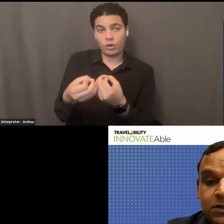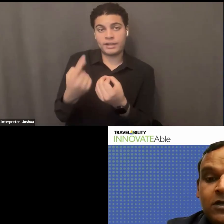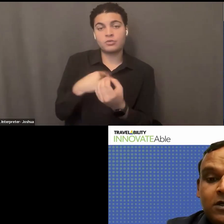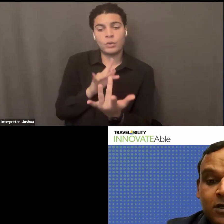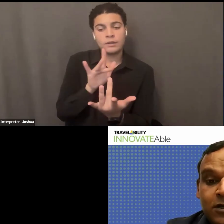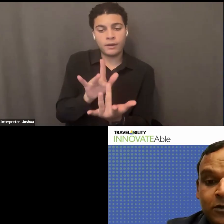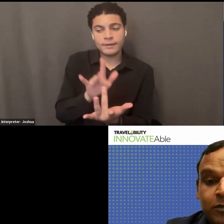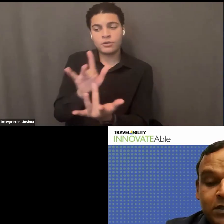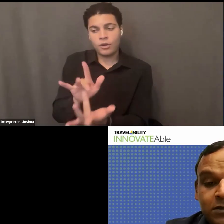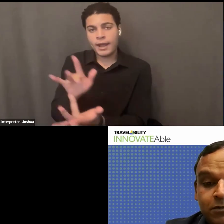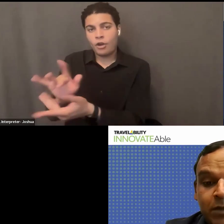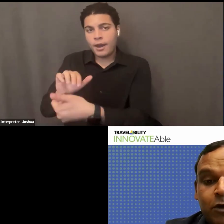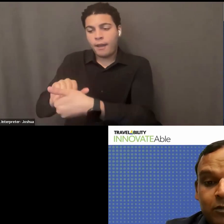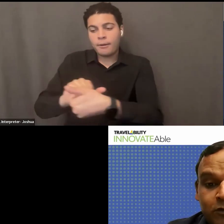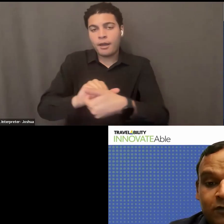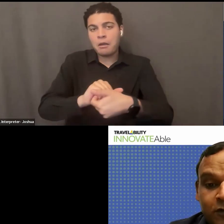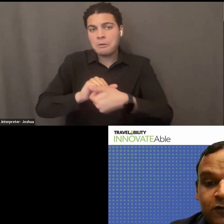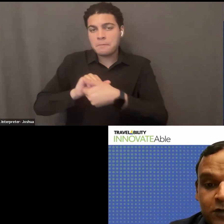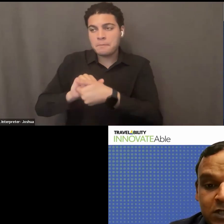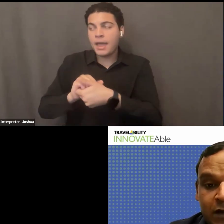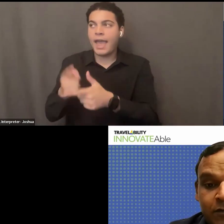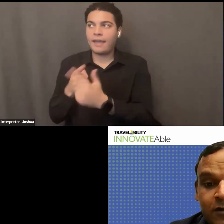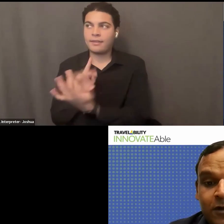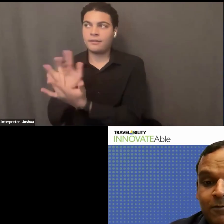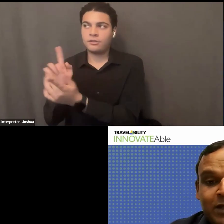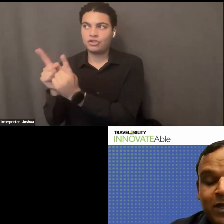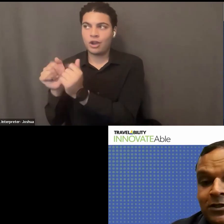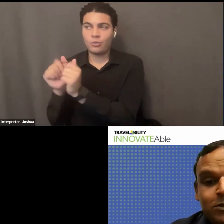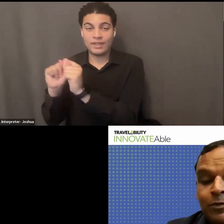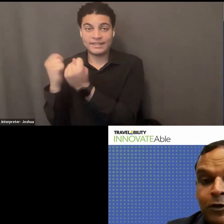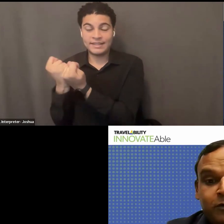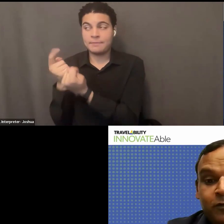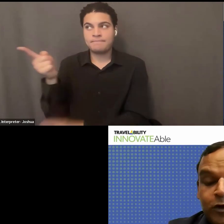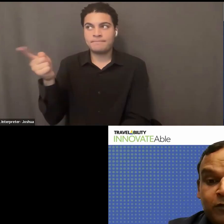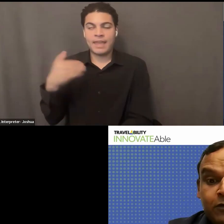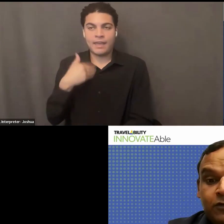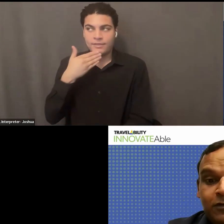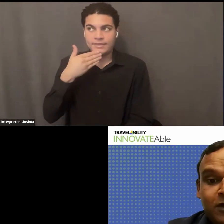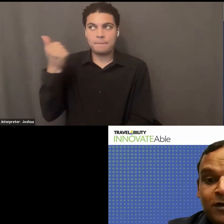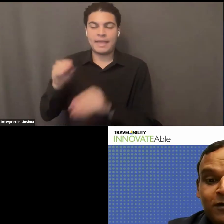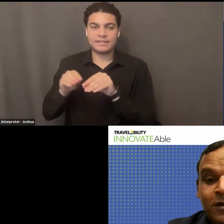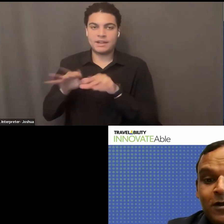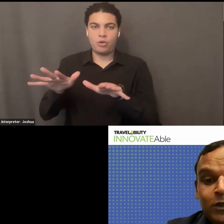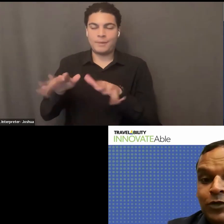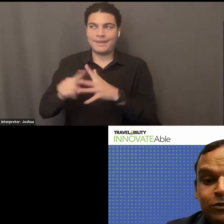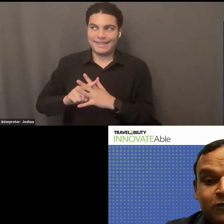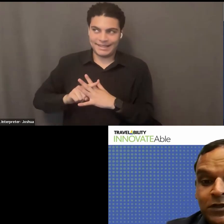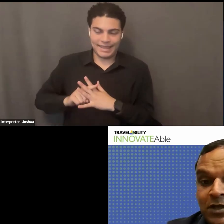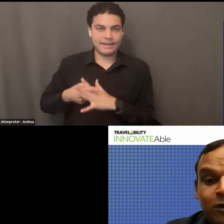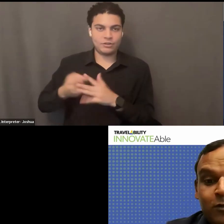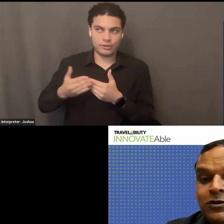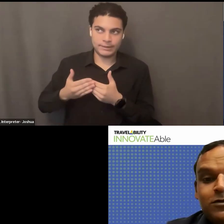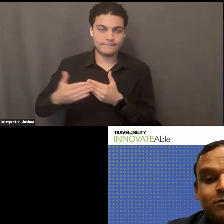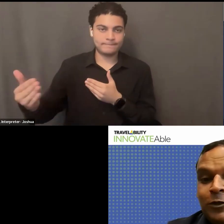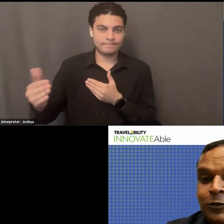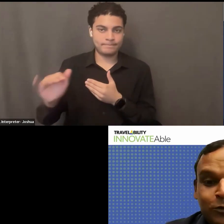create the best deployment for the first time. And then it's just more the word of mouth. Once we do the